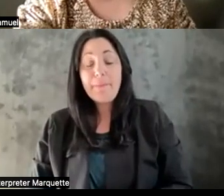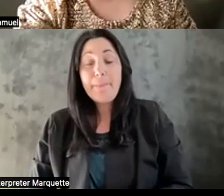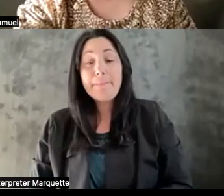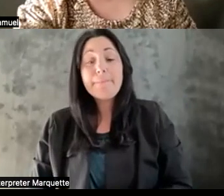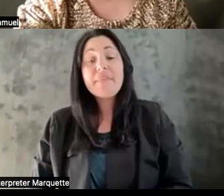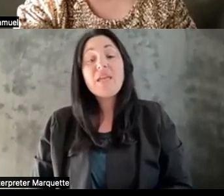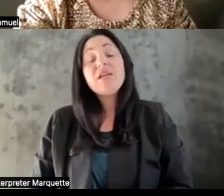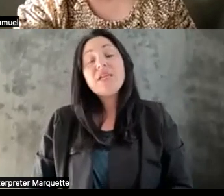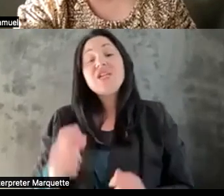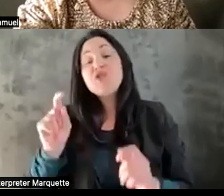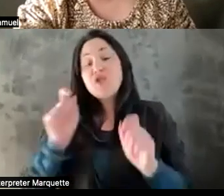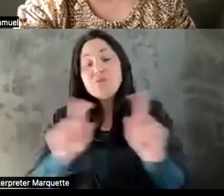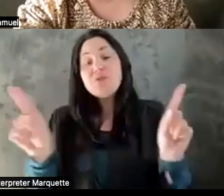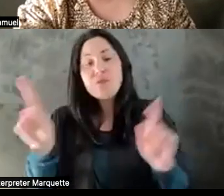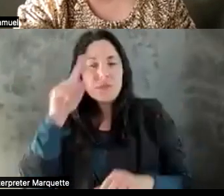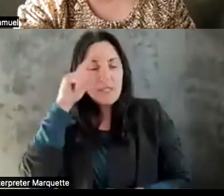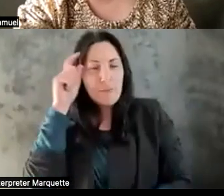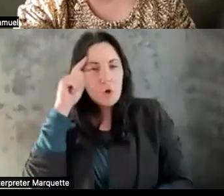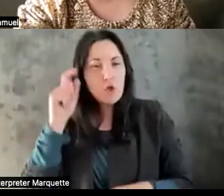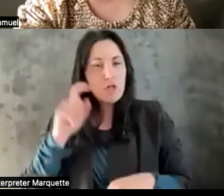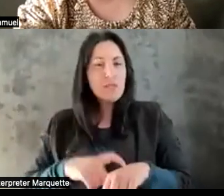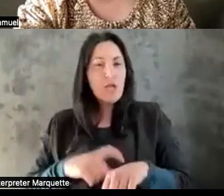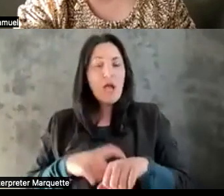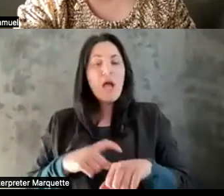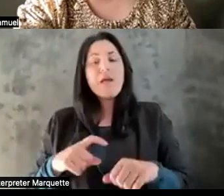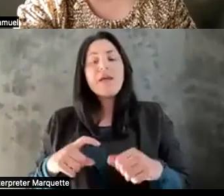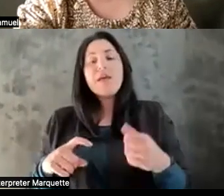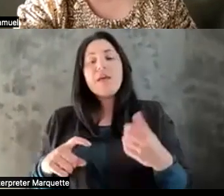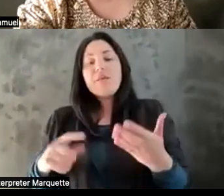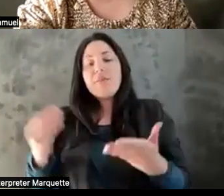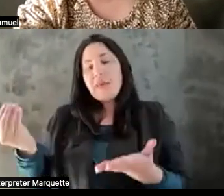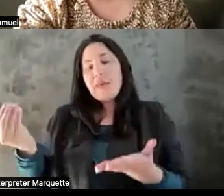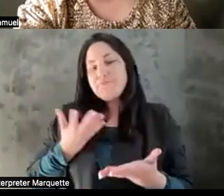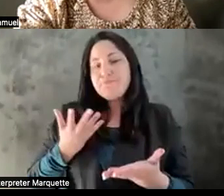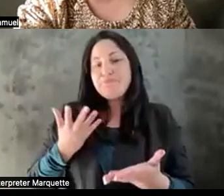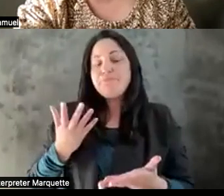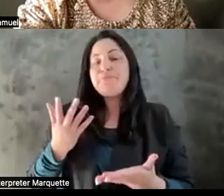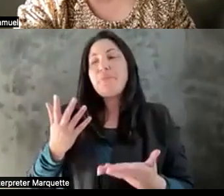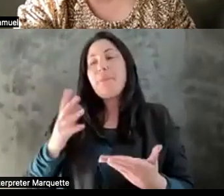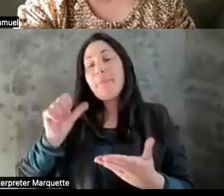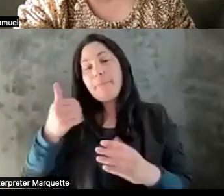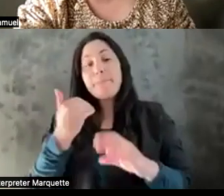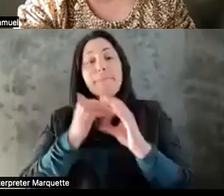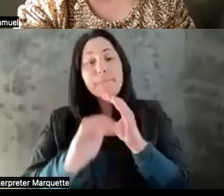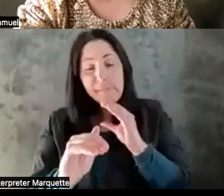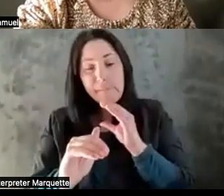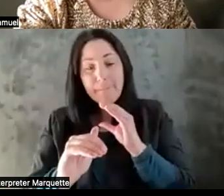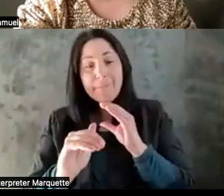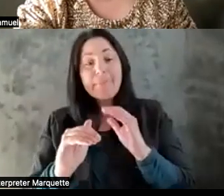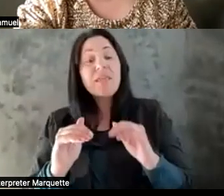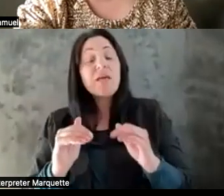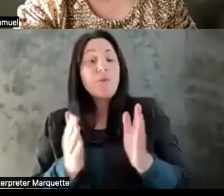It should go out during the summer. It's the state tells us when we can send it out, so you get another email. And we ask